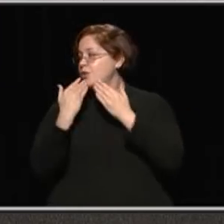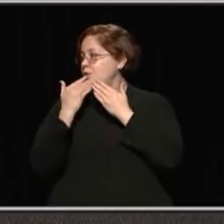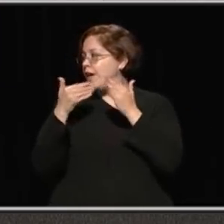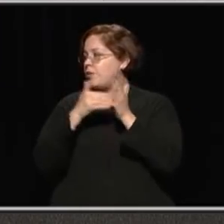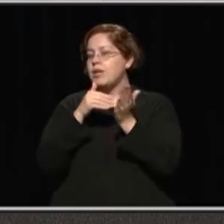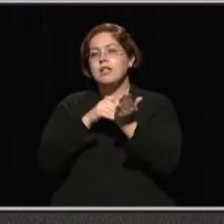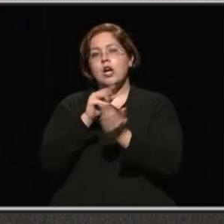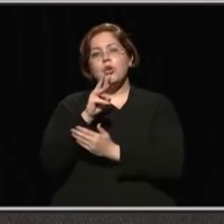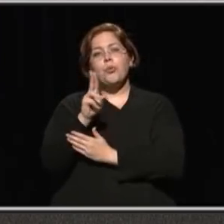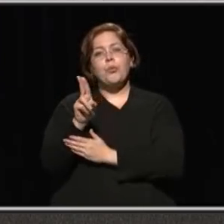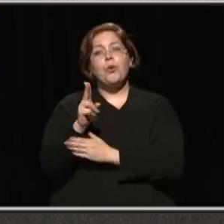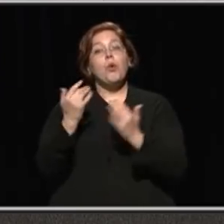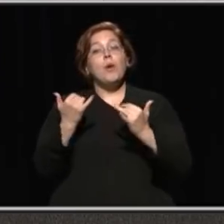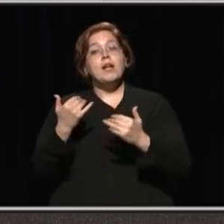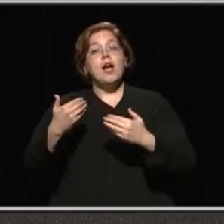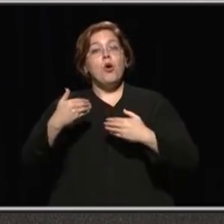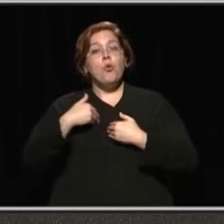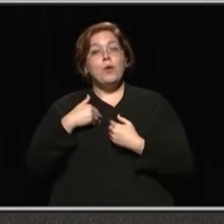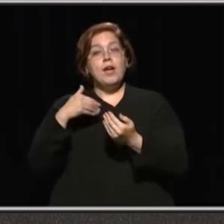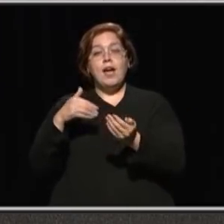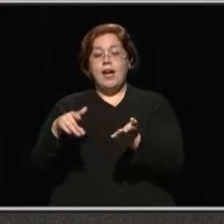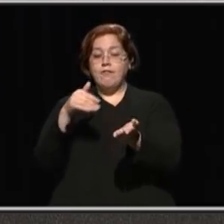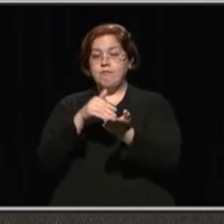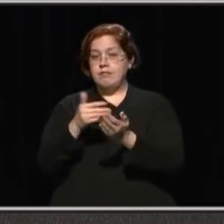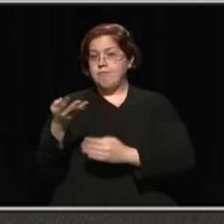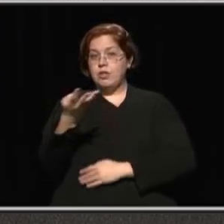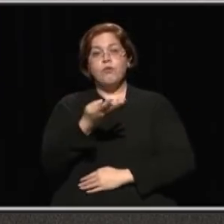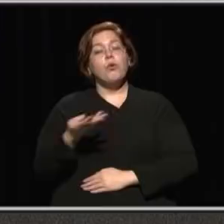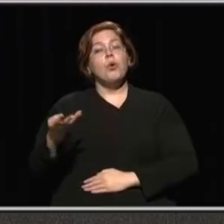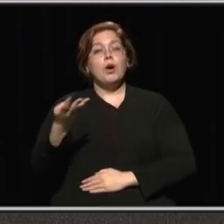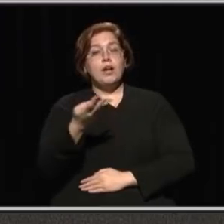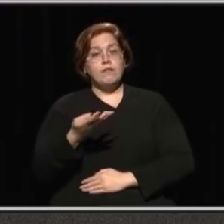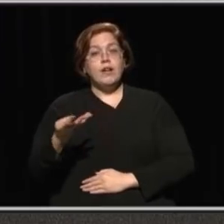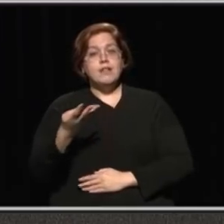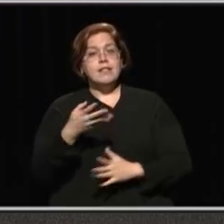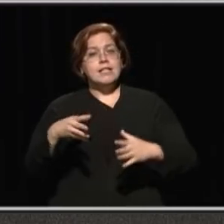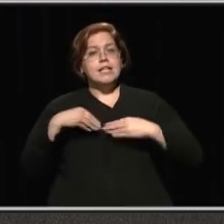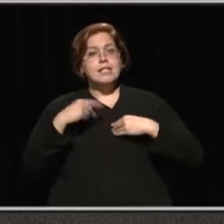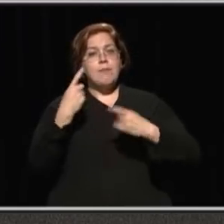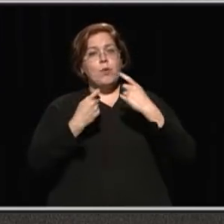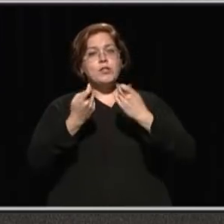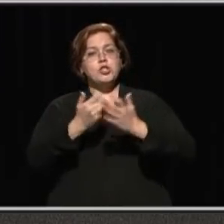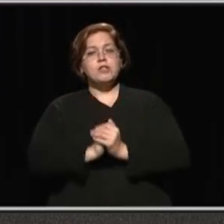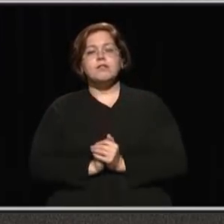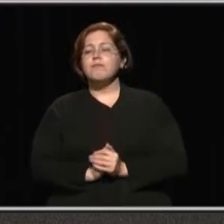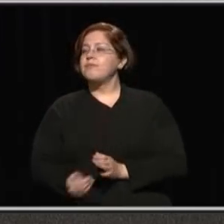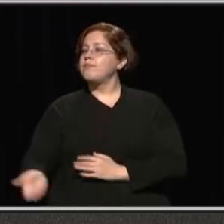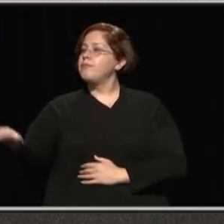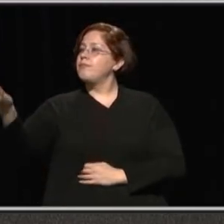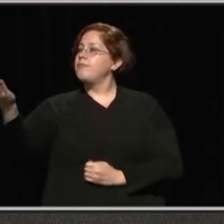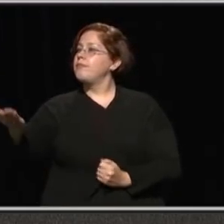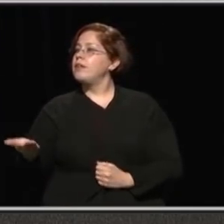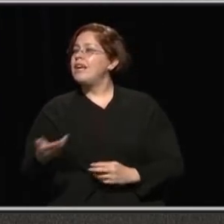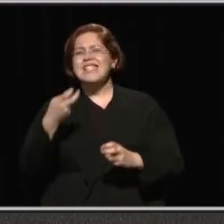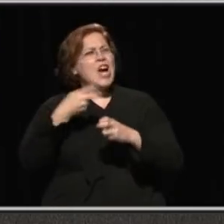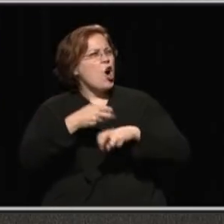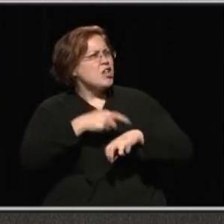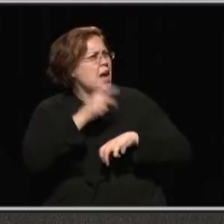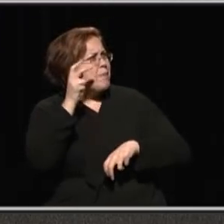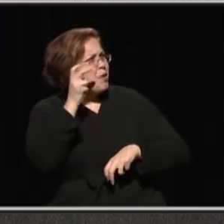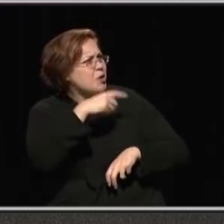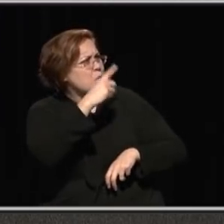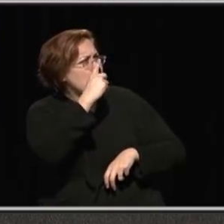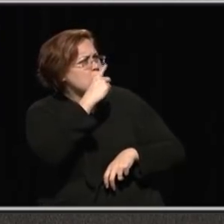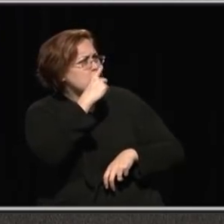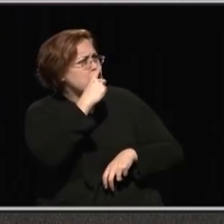Wu. At this point, we have Dr. Davis, Dr. Wu, myself, and Commissioner Rodriguez available for questions. Sorry, Dr. Wu, I had a hard time hearing. Do you mind just